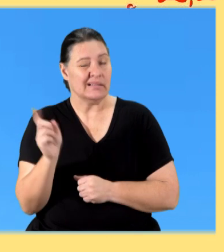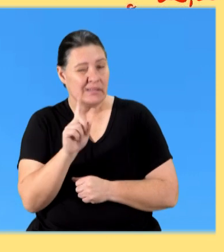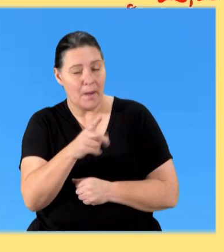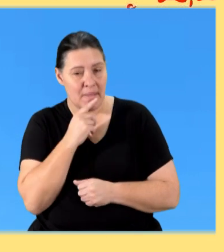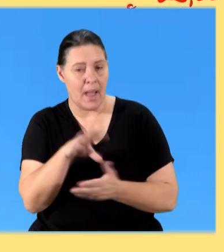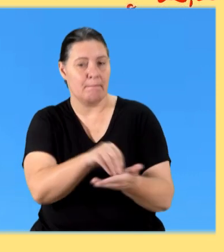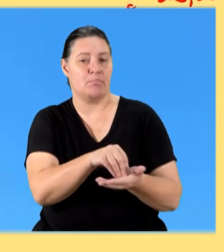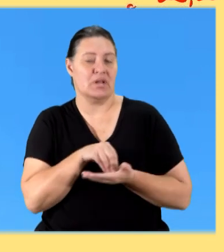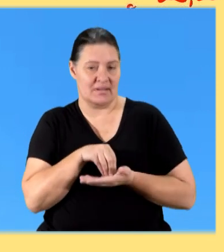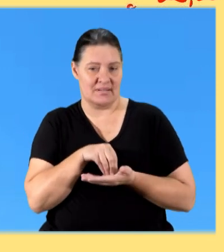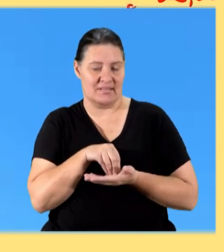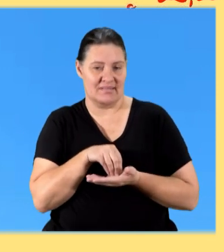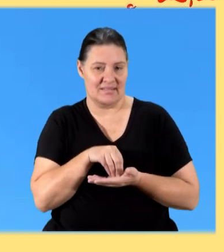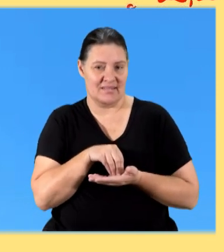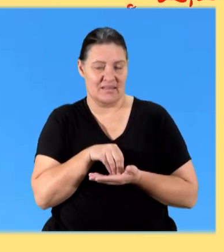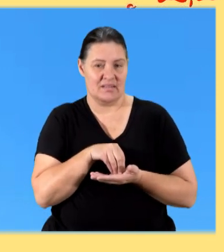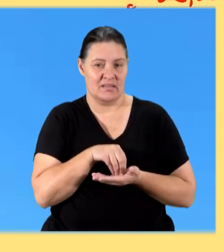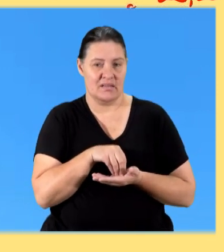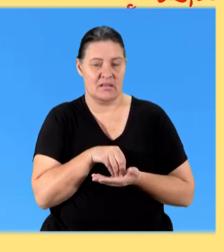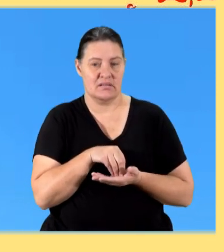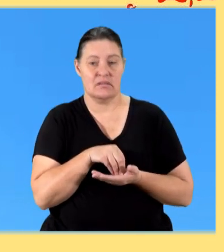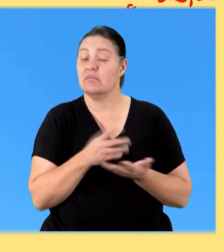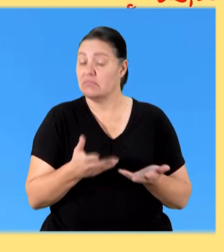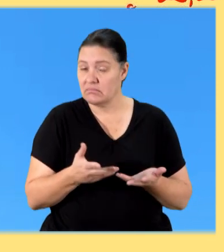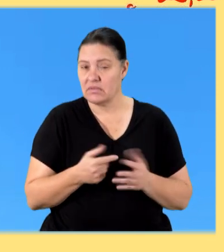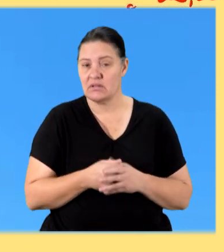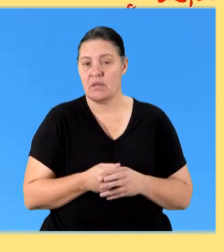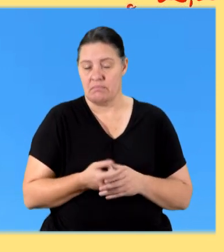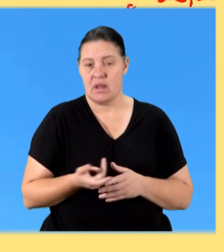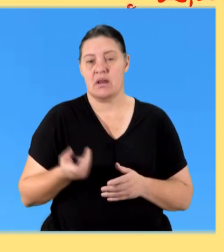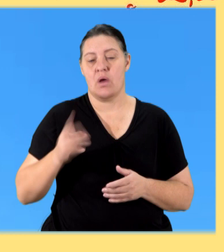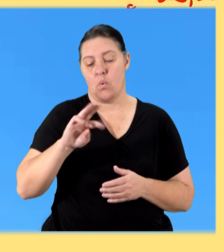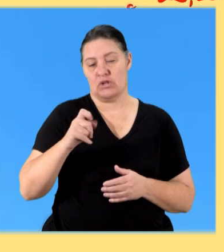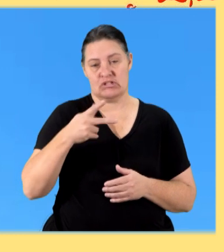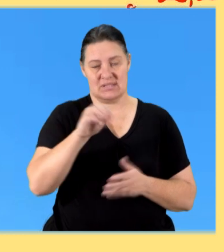I bring here now as wages.